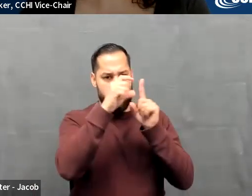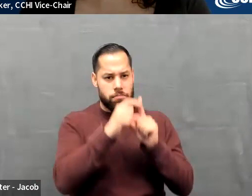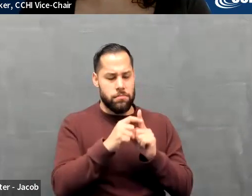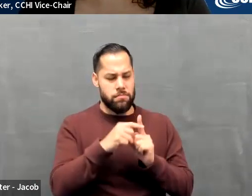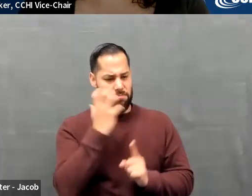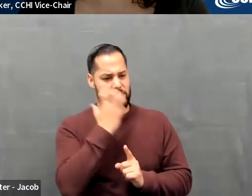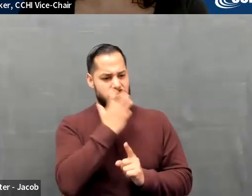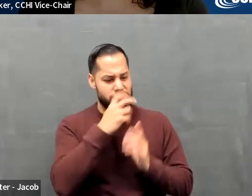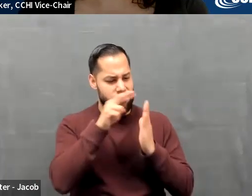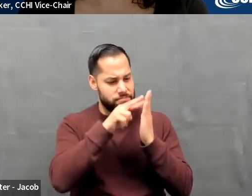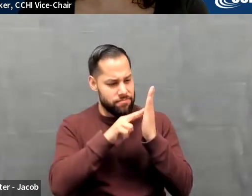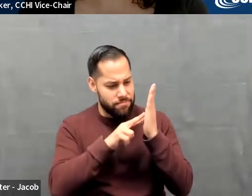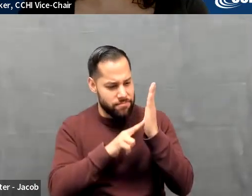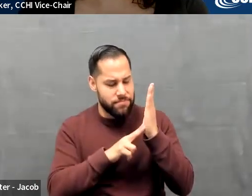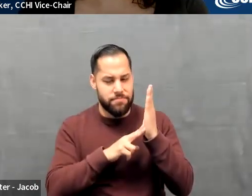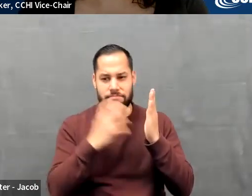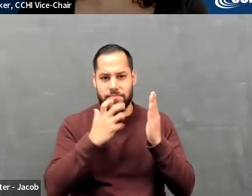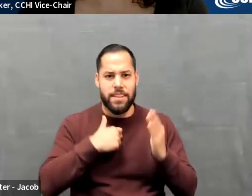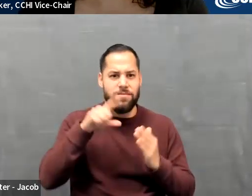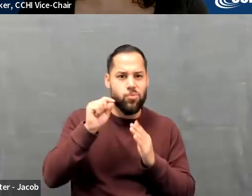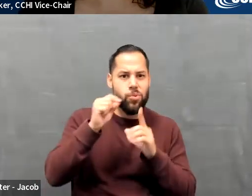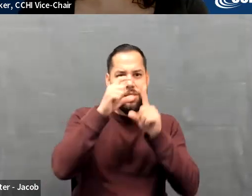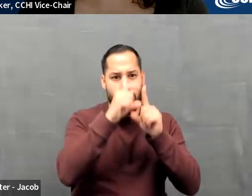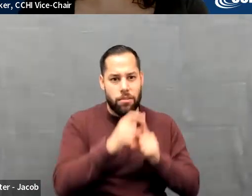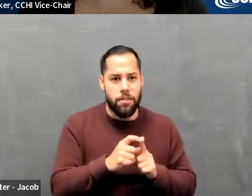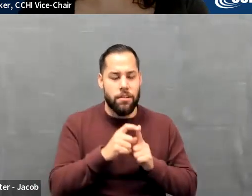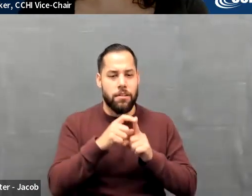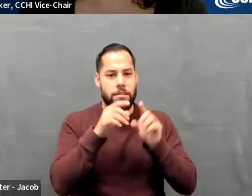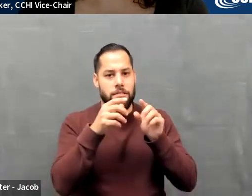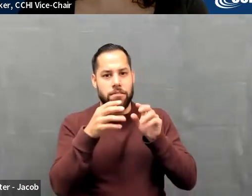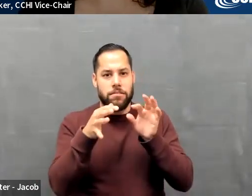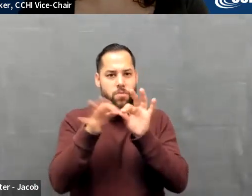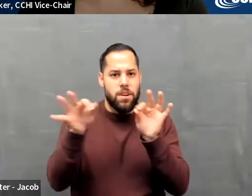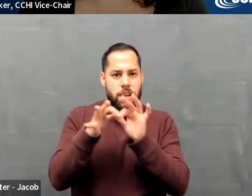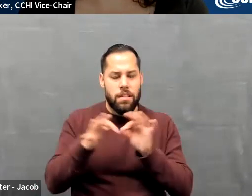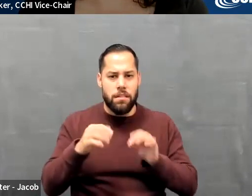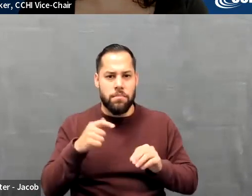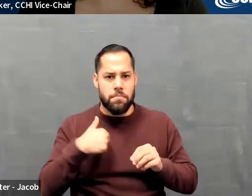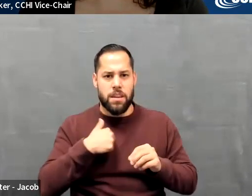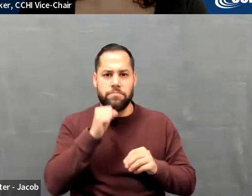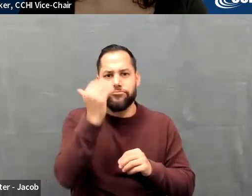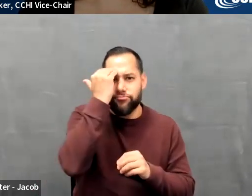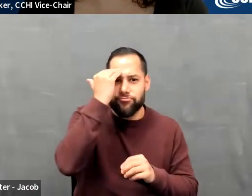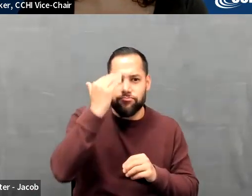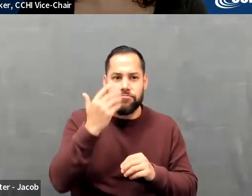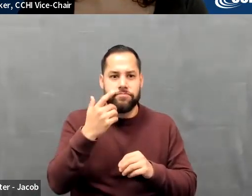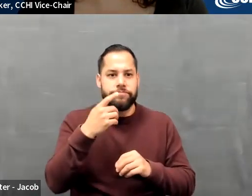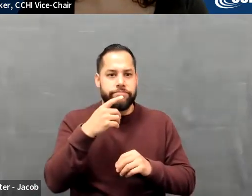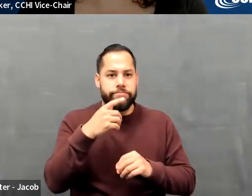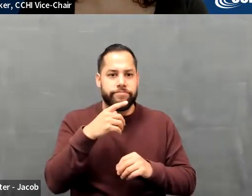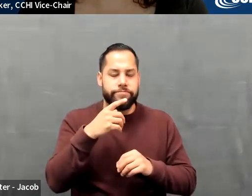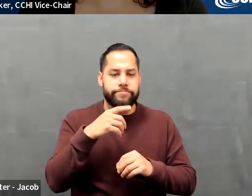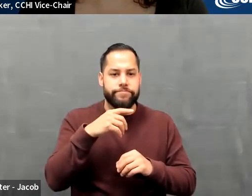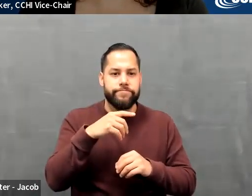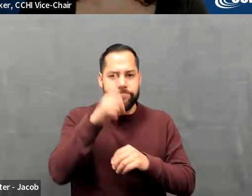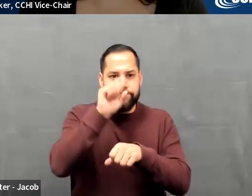my goodness, there are 20 words here and phrases that I am not familiar with. Let me really look the meaning. So that's one of the